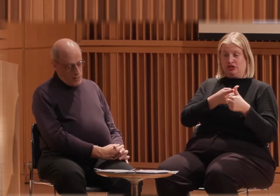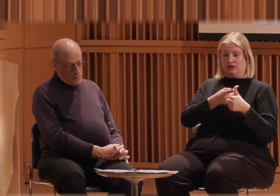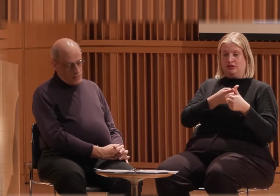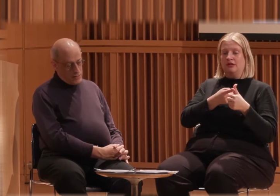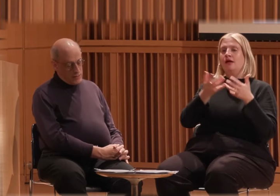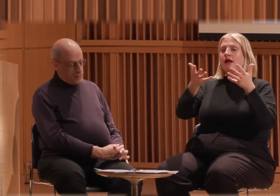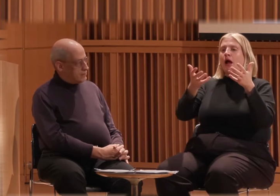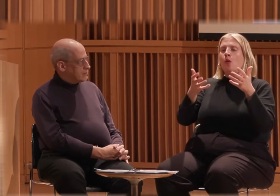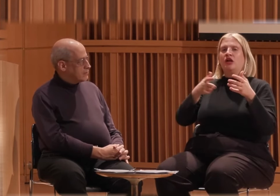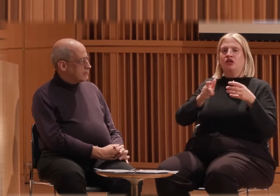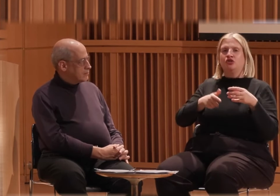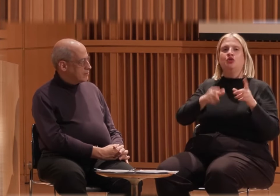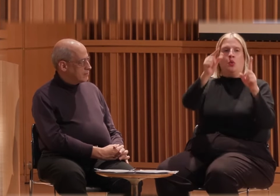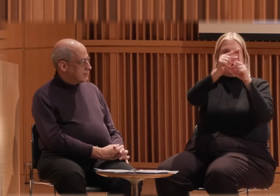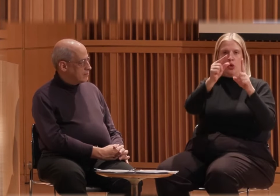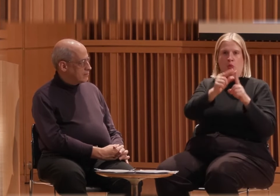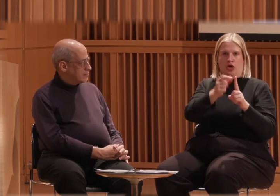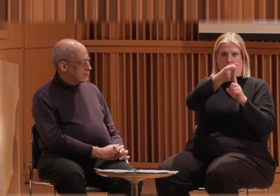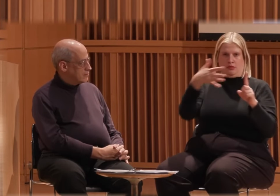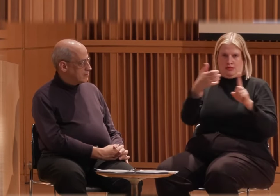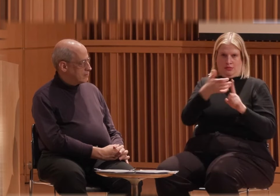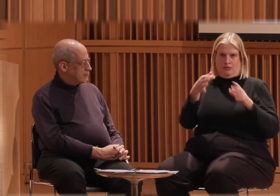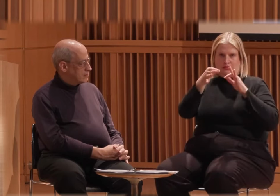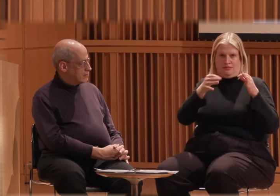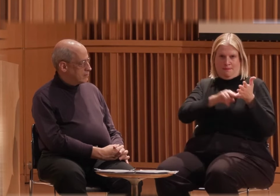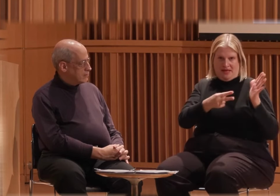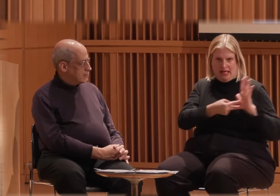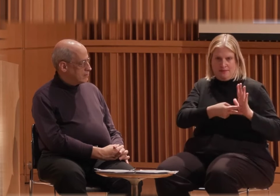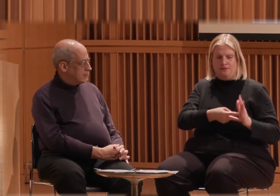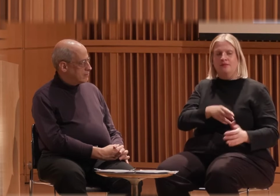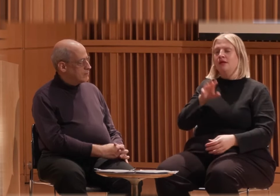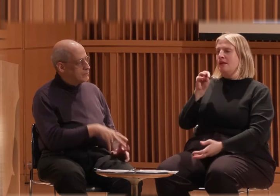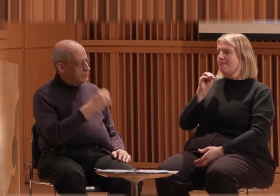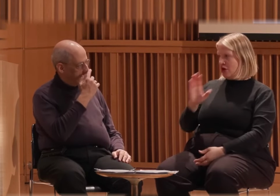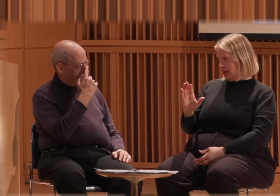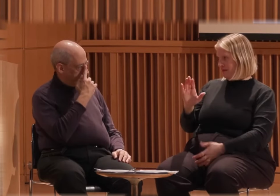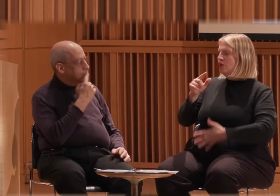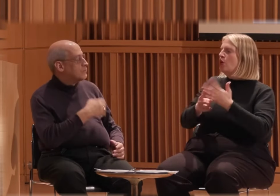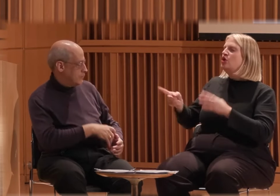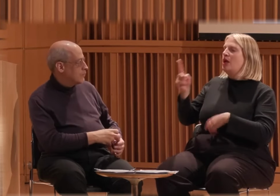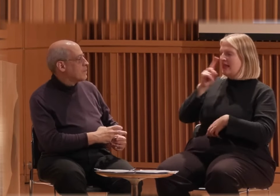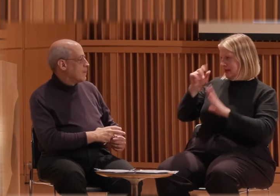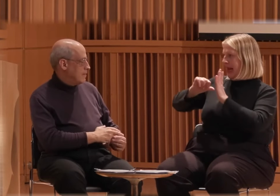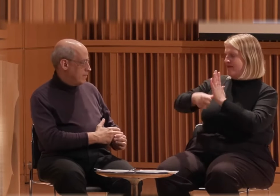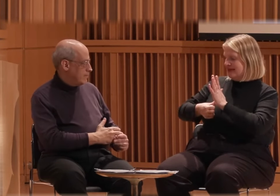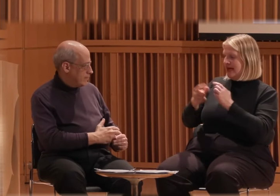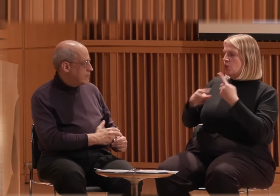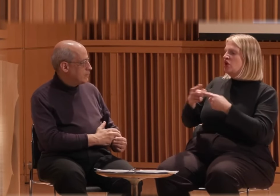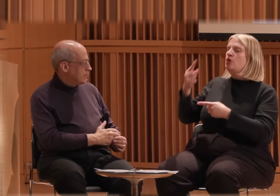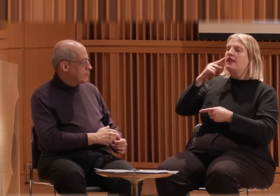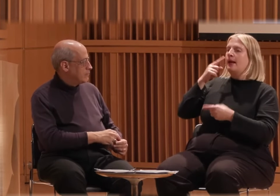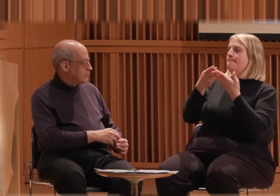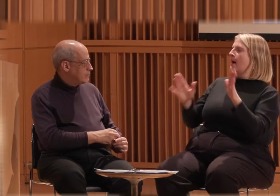I want us to define some terms. What do you think of, Merlin, and emphasize when you talk about public